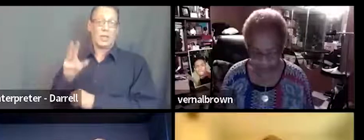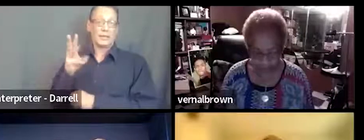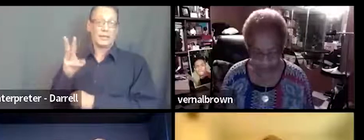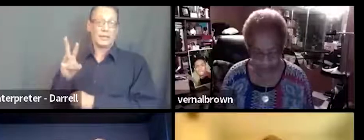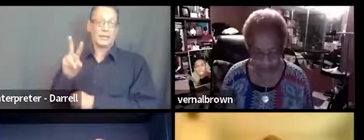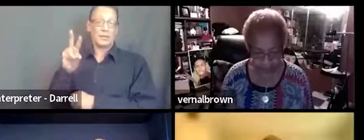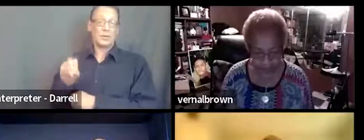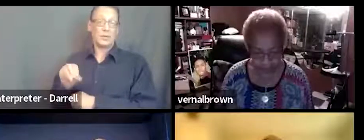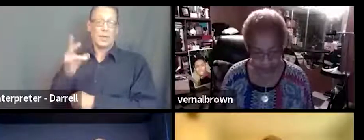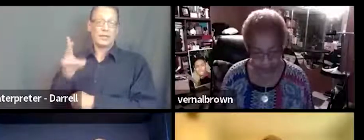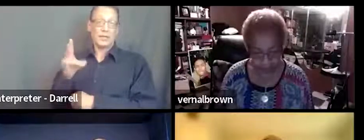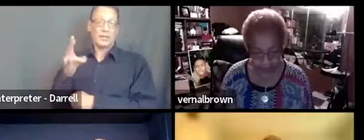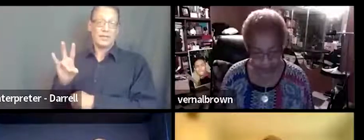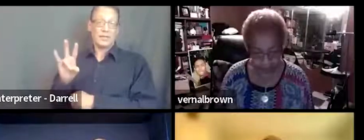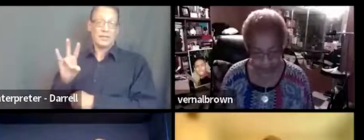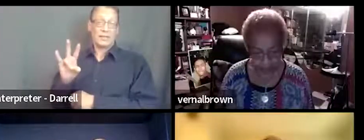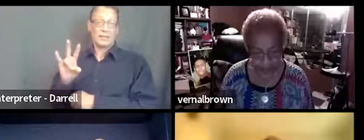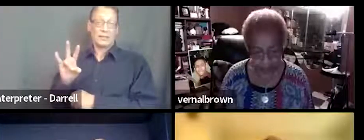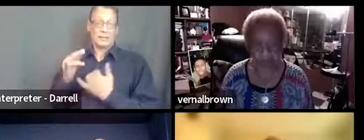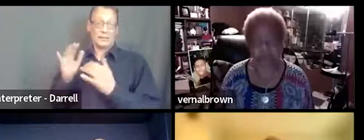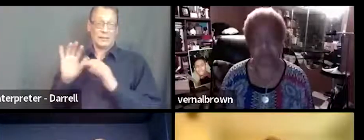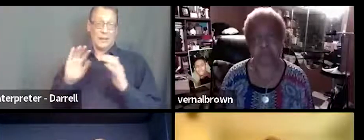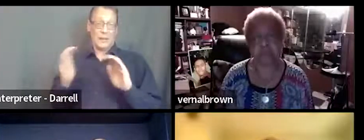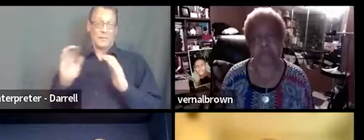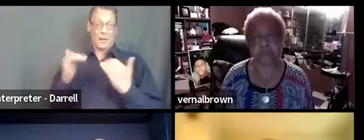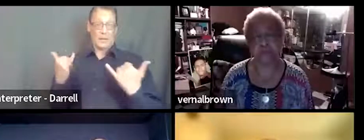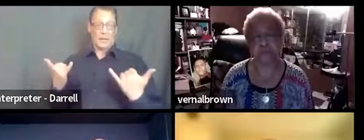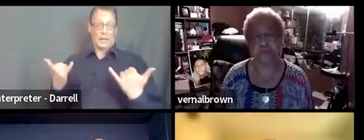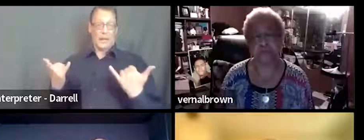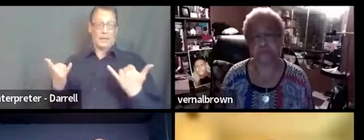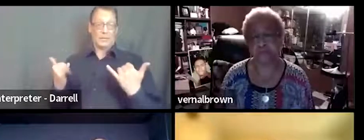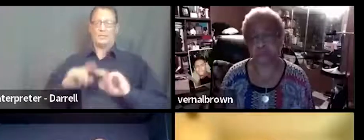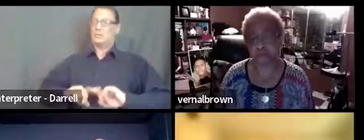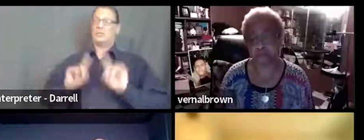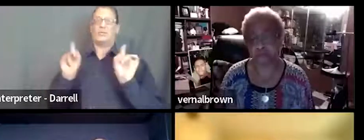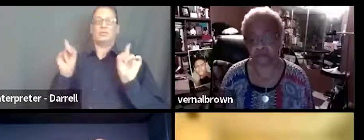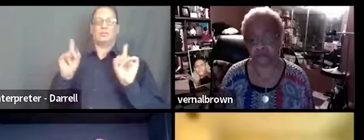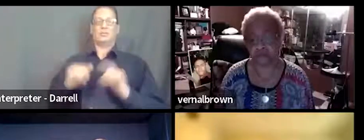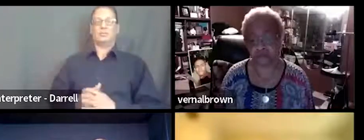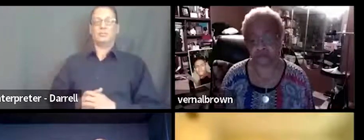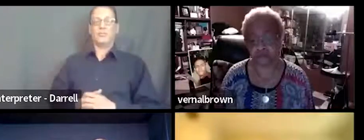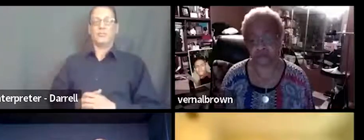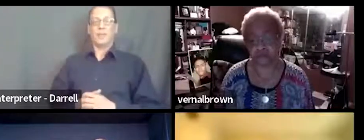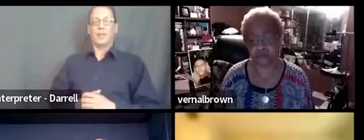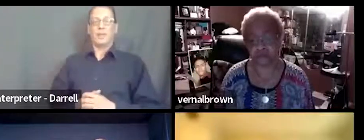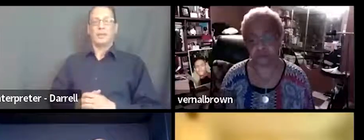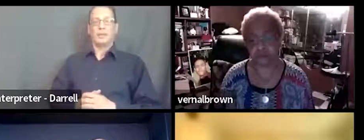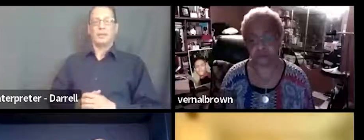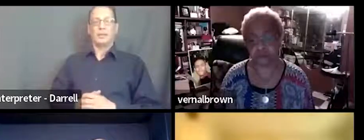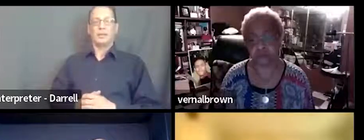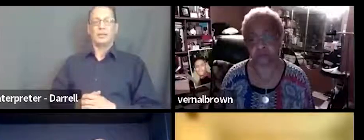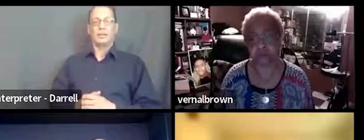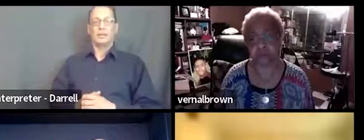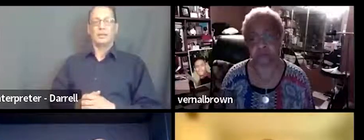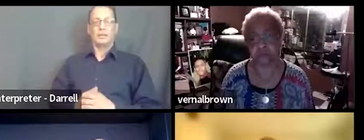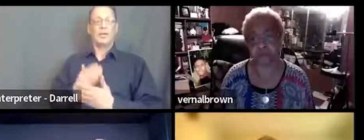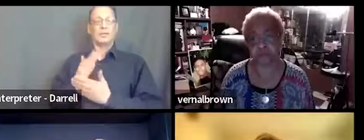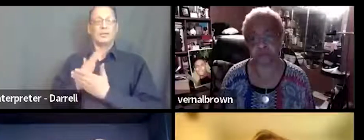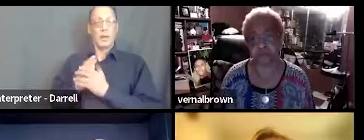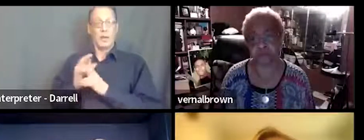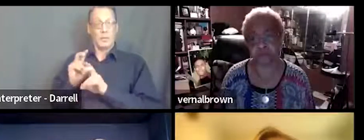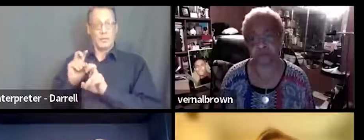2017 dynamic is very, very different than what we have in 2022. And some of those investments we'll be